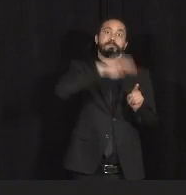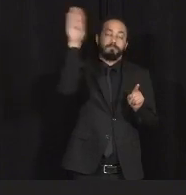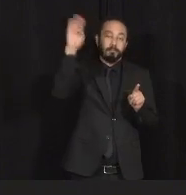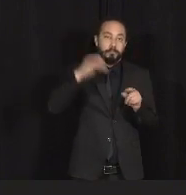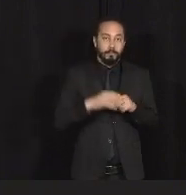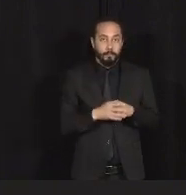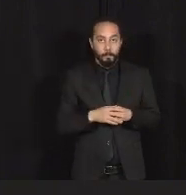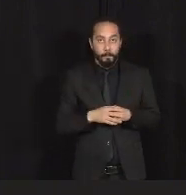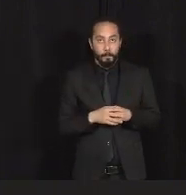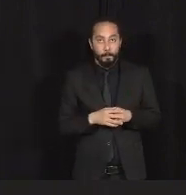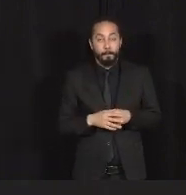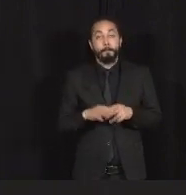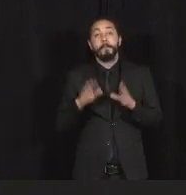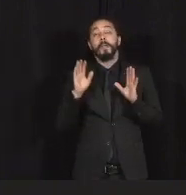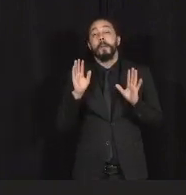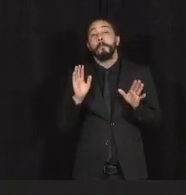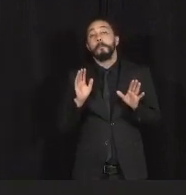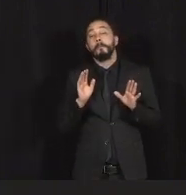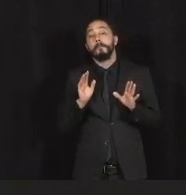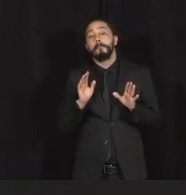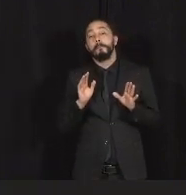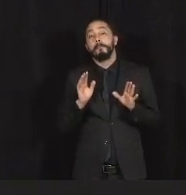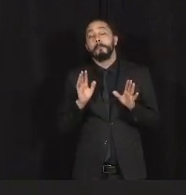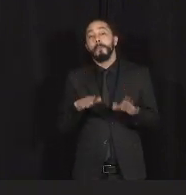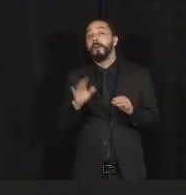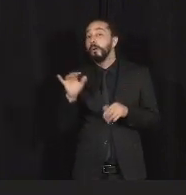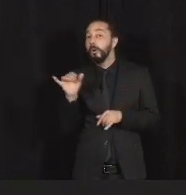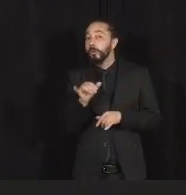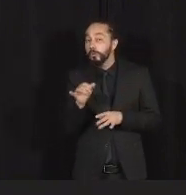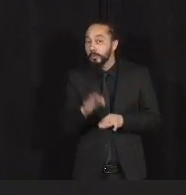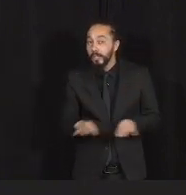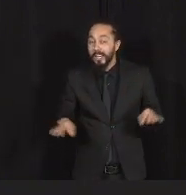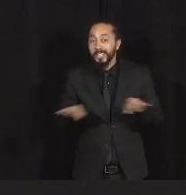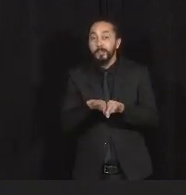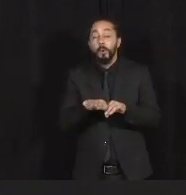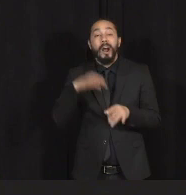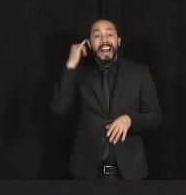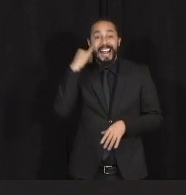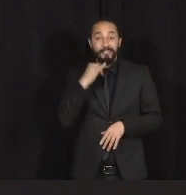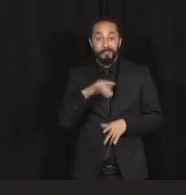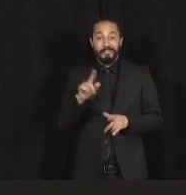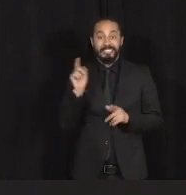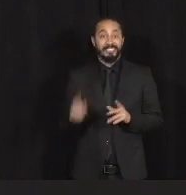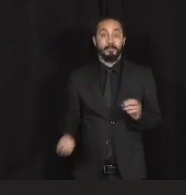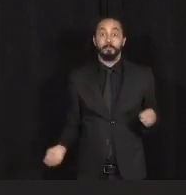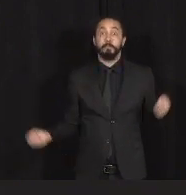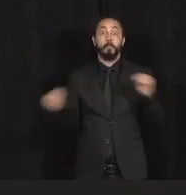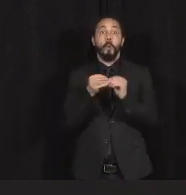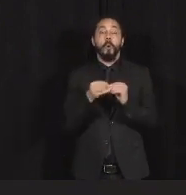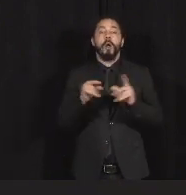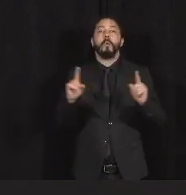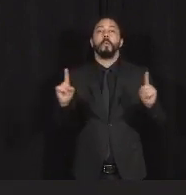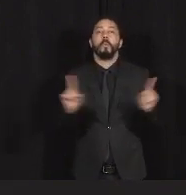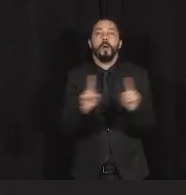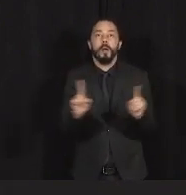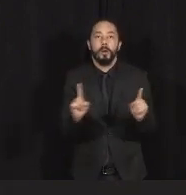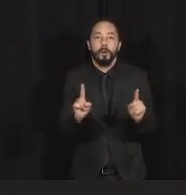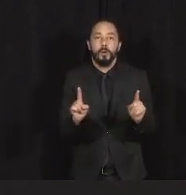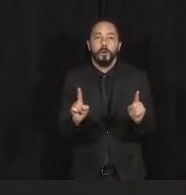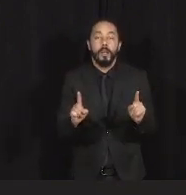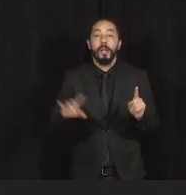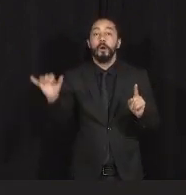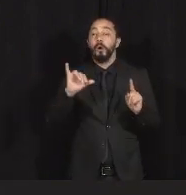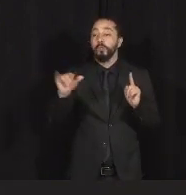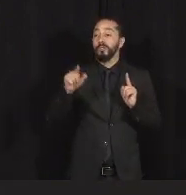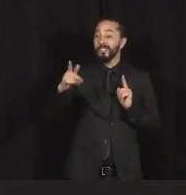this is matching where are these cases happening versus where do we have the capacity in the province. That is very